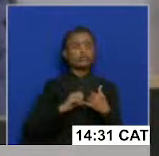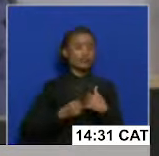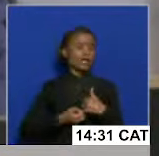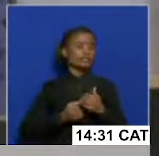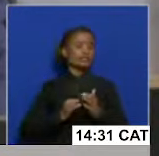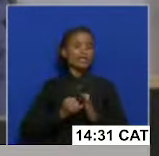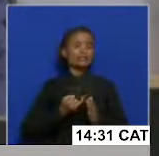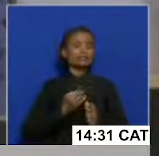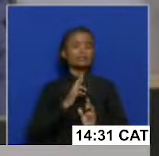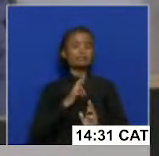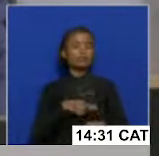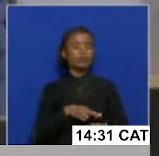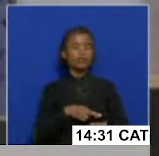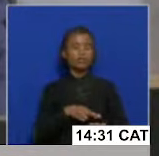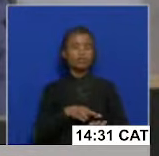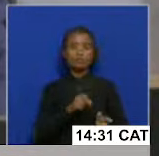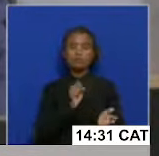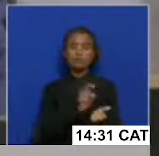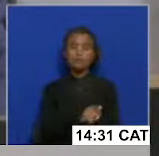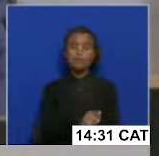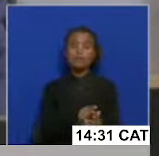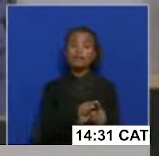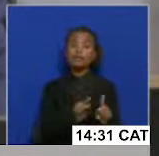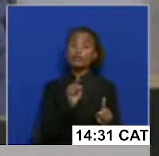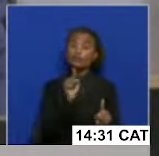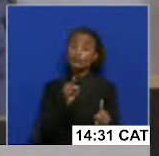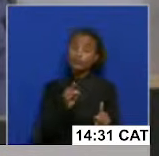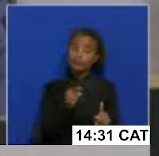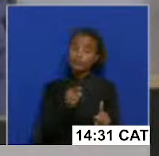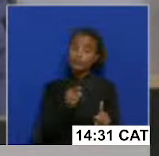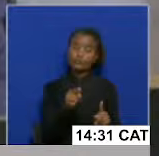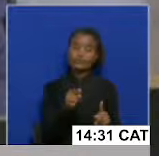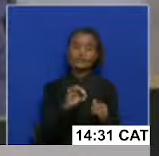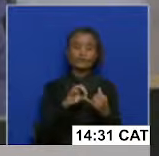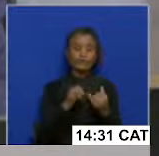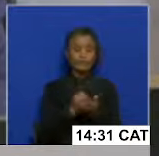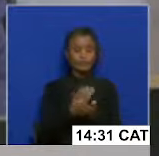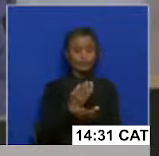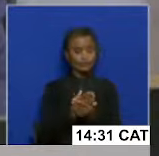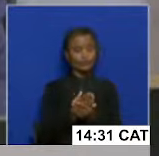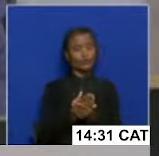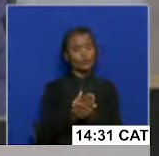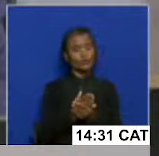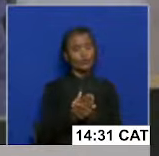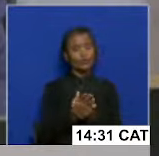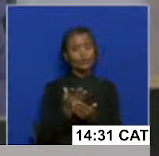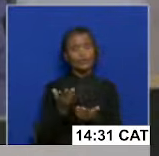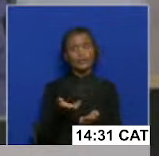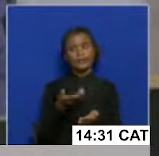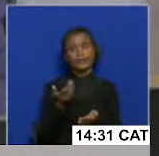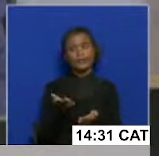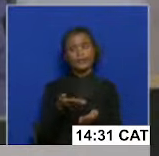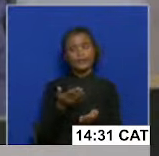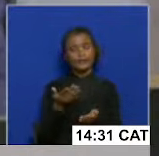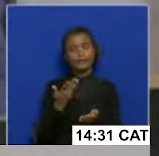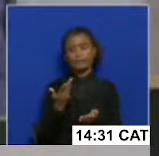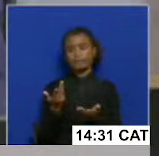on the lookout to look out for anything that just